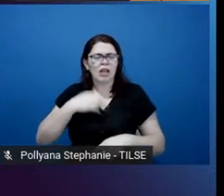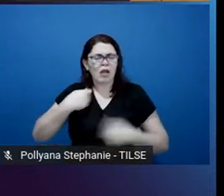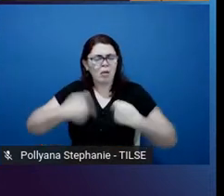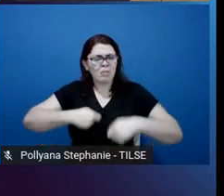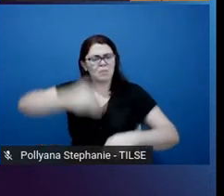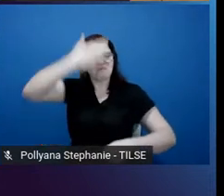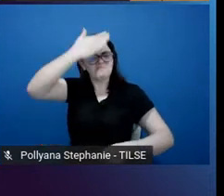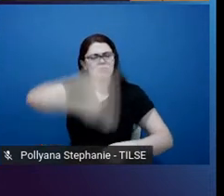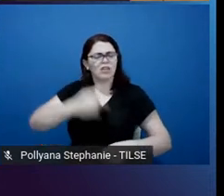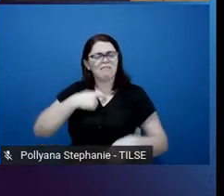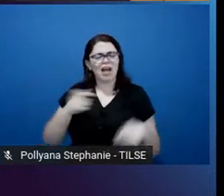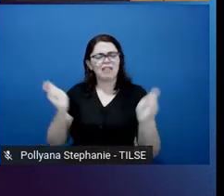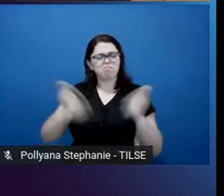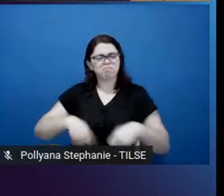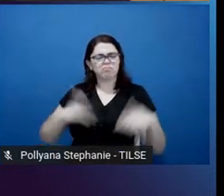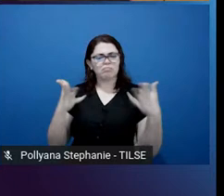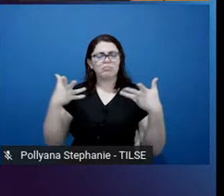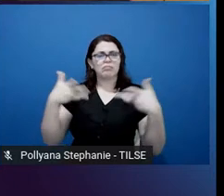myself.